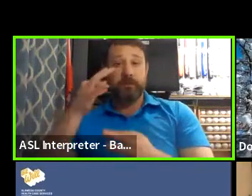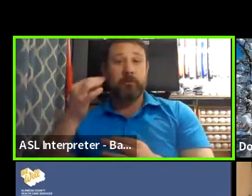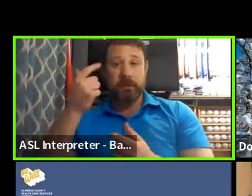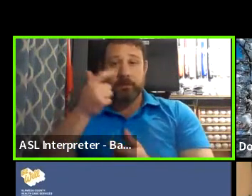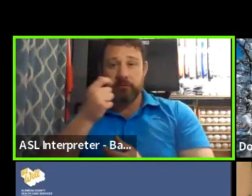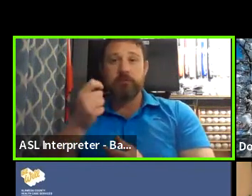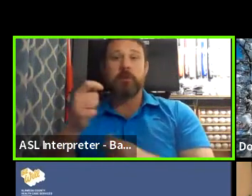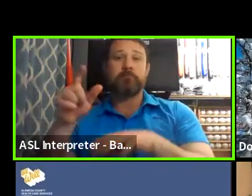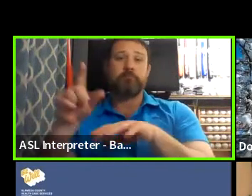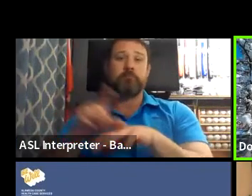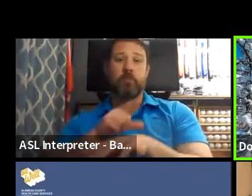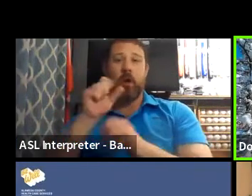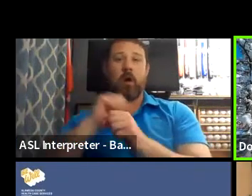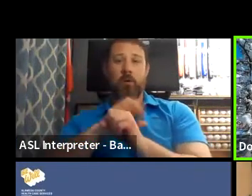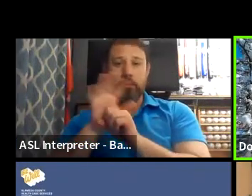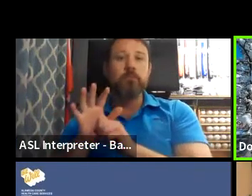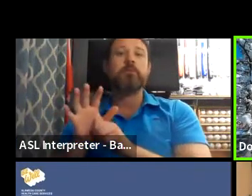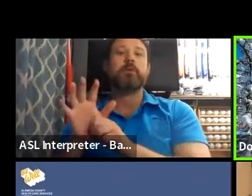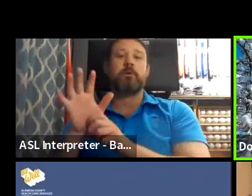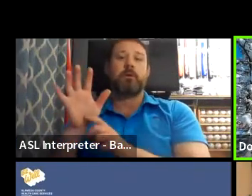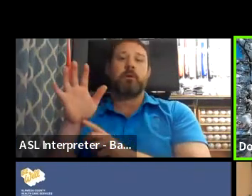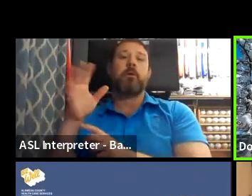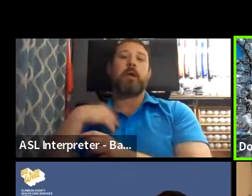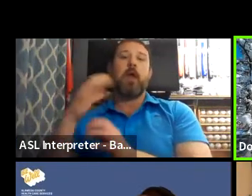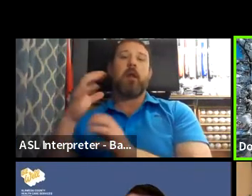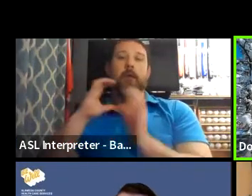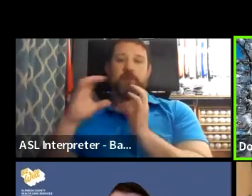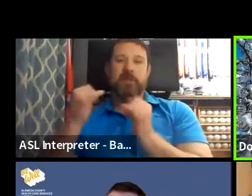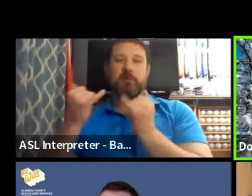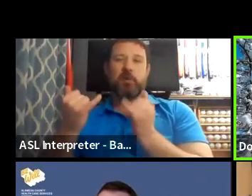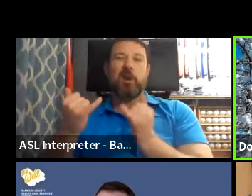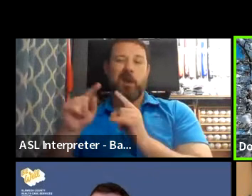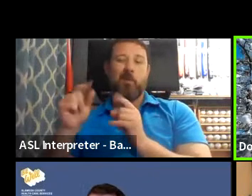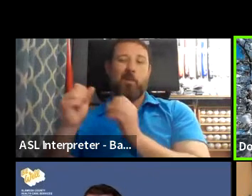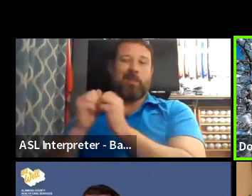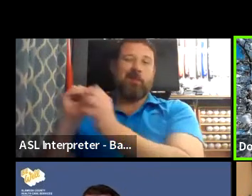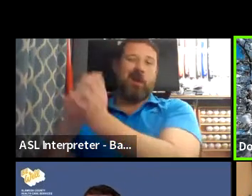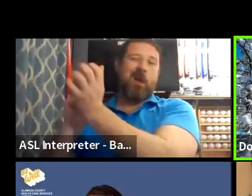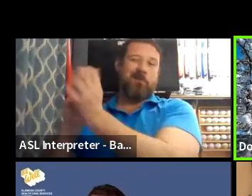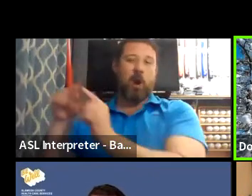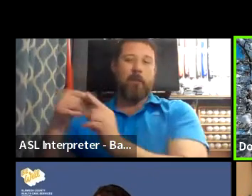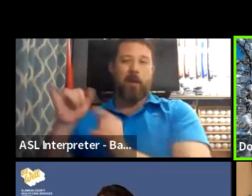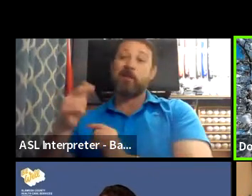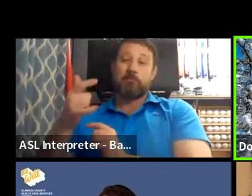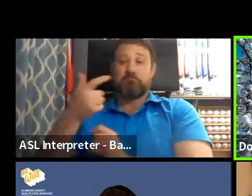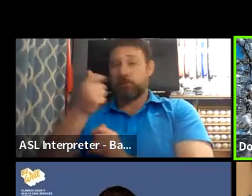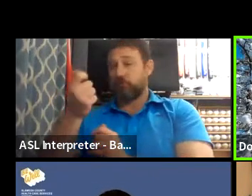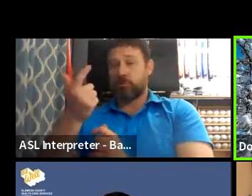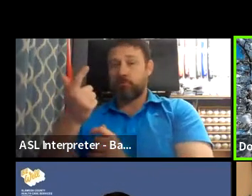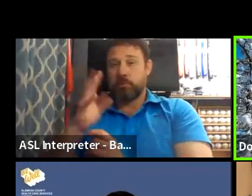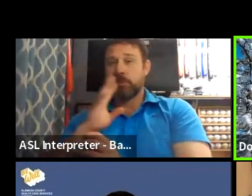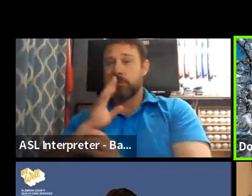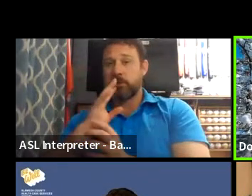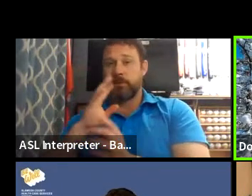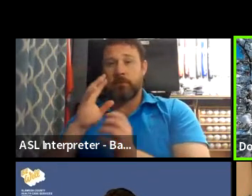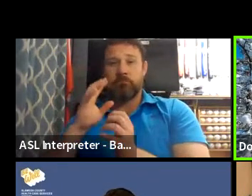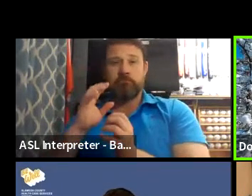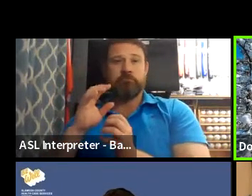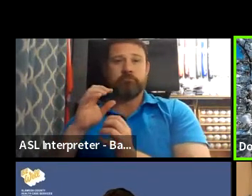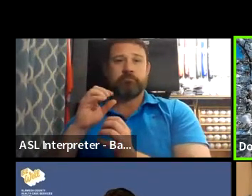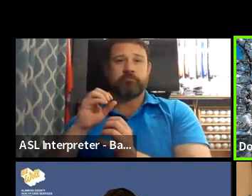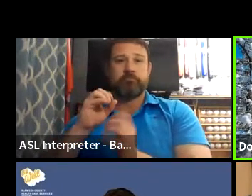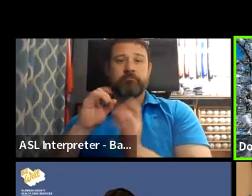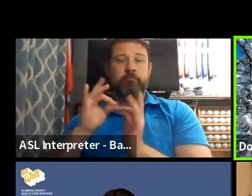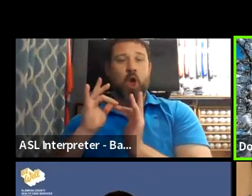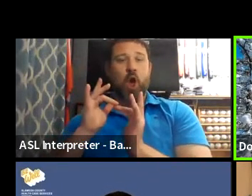had a presentation by Dr. Locke today about long COVID. So there's definitely interest. So I'd love to, speak with you offline to see how